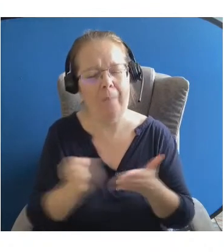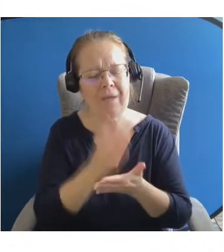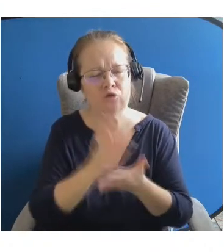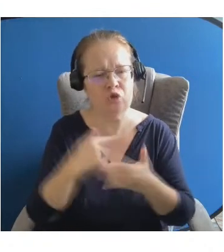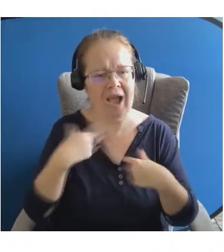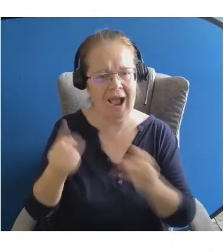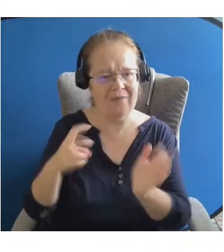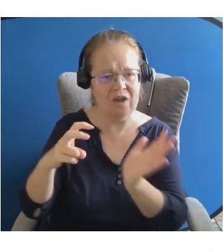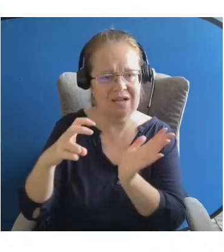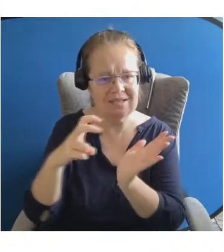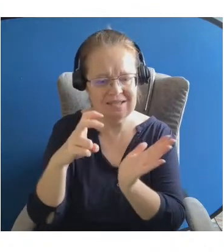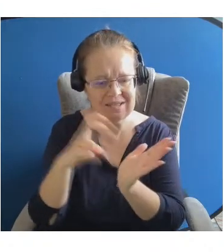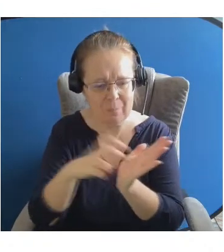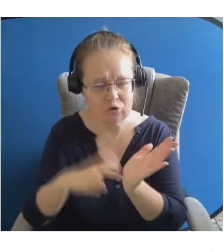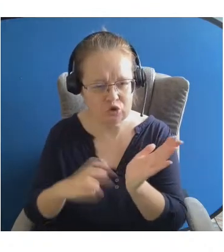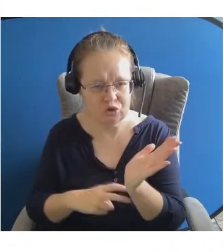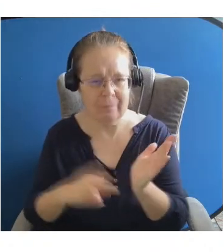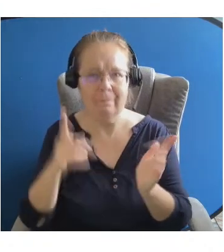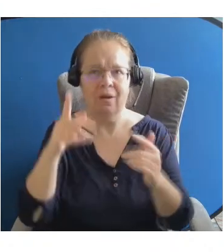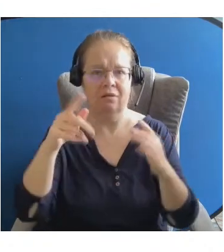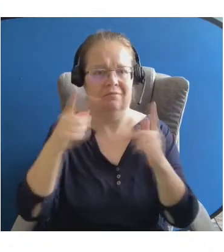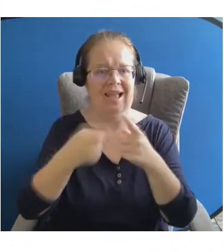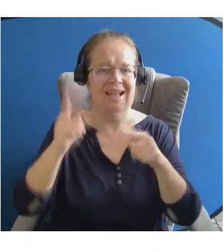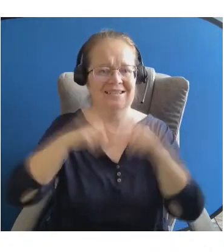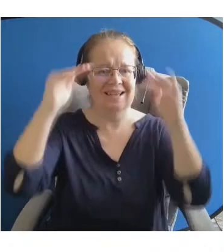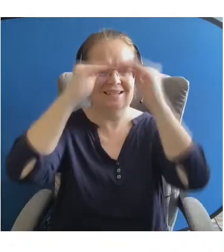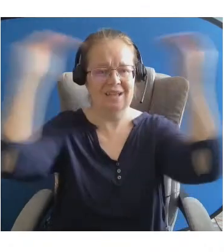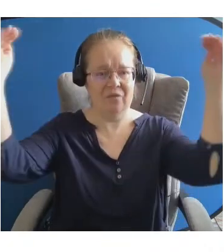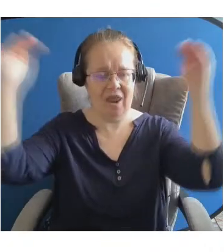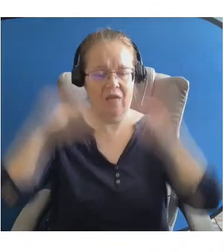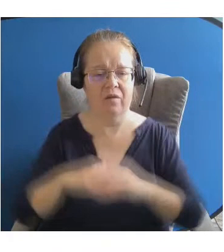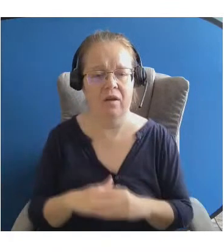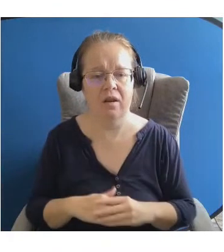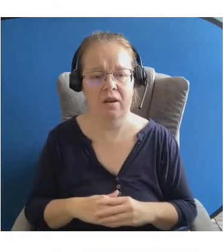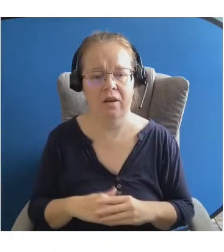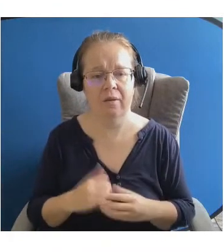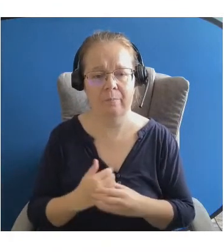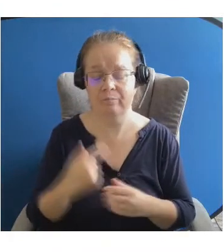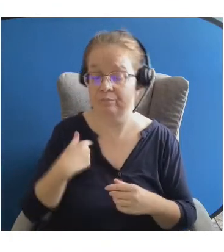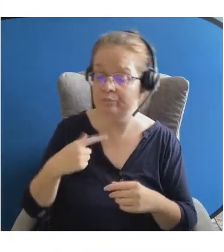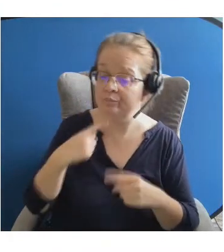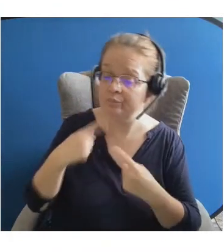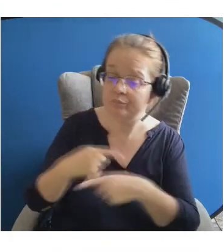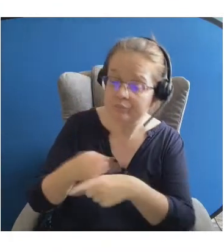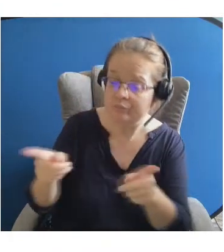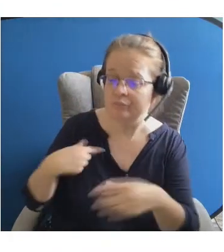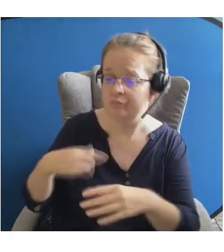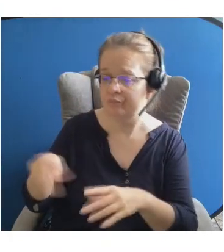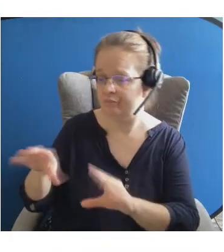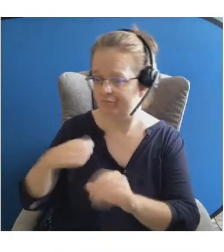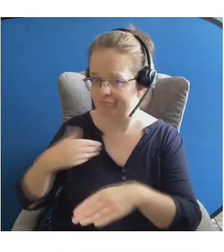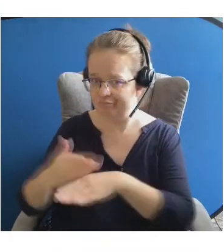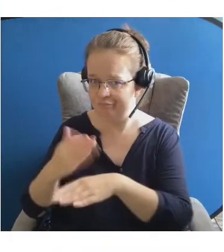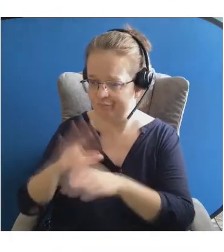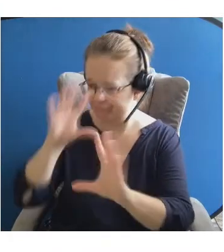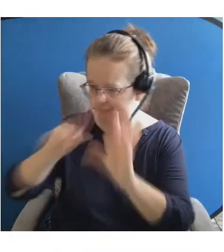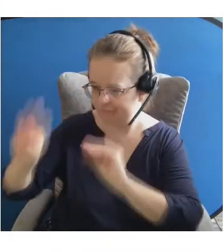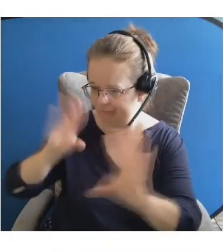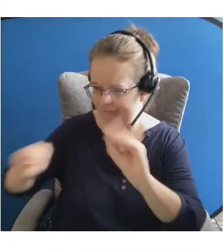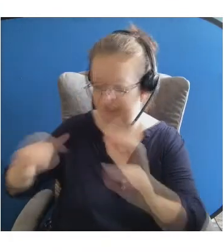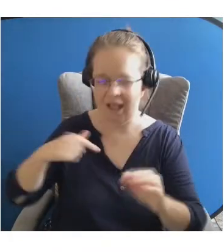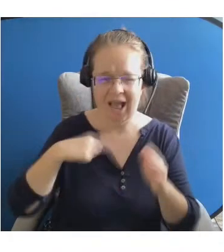at an executive level, but also meant that our employees very quickly started to form what we call catalyst